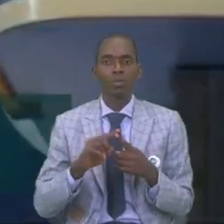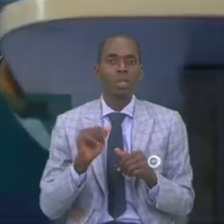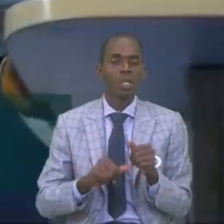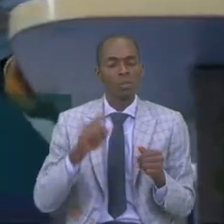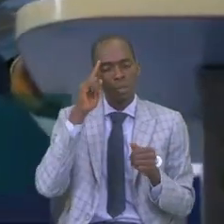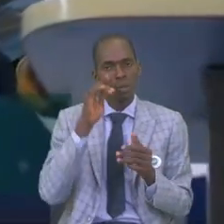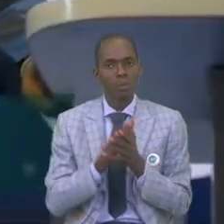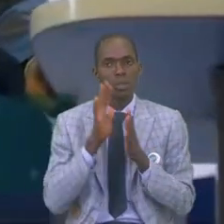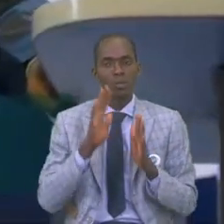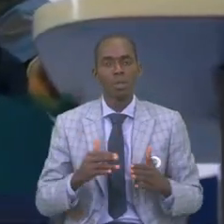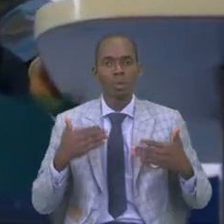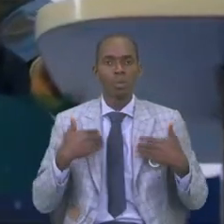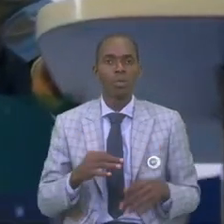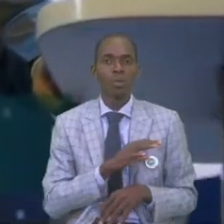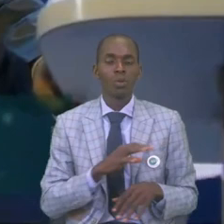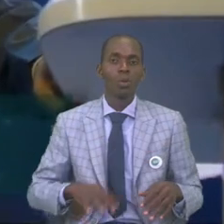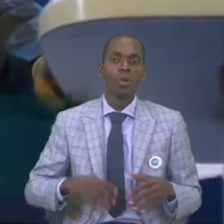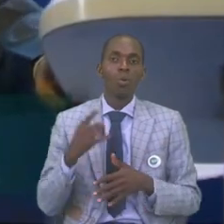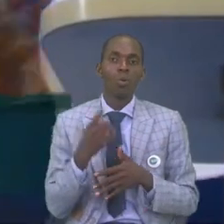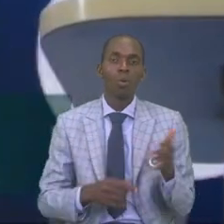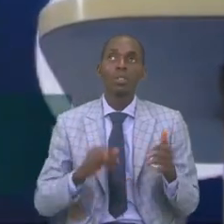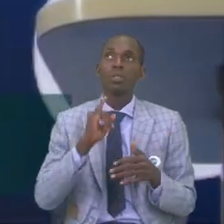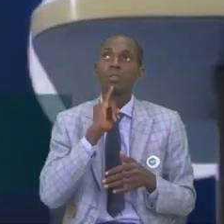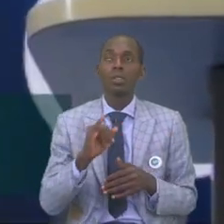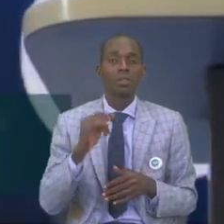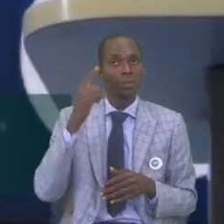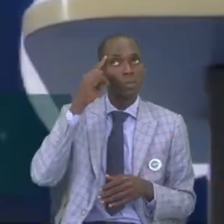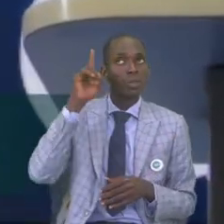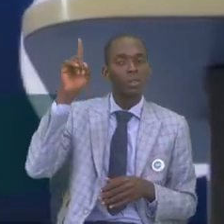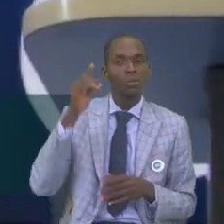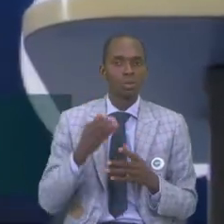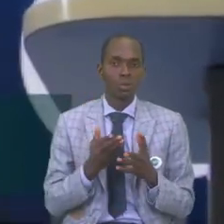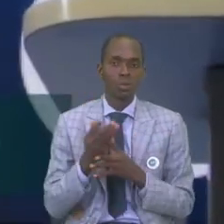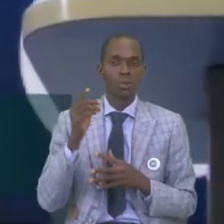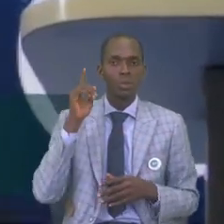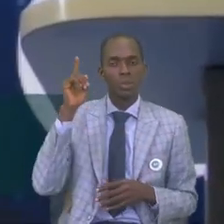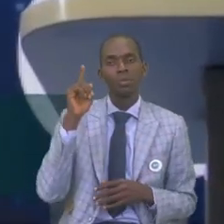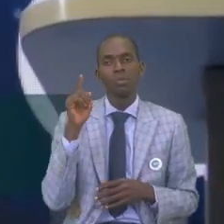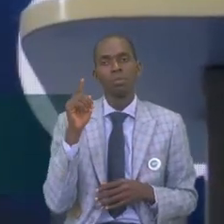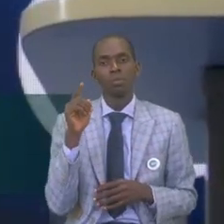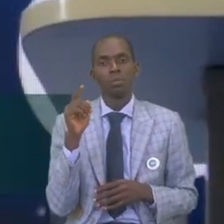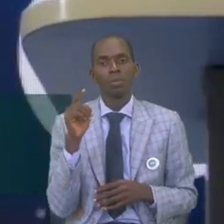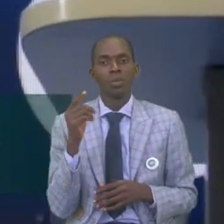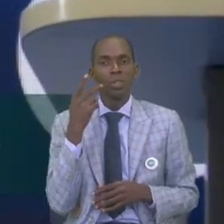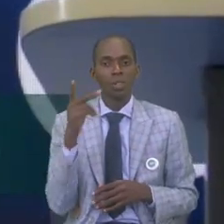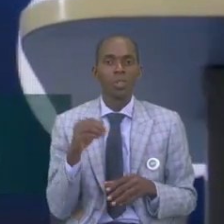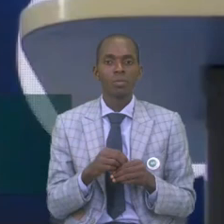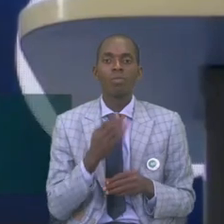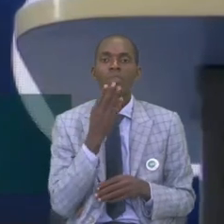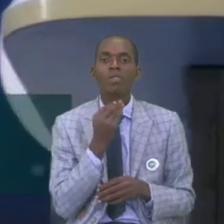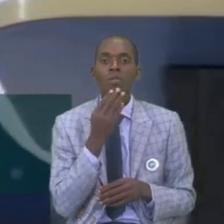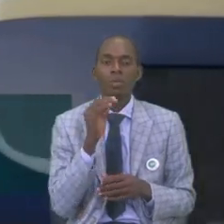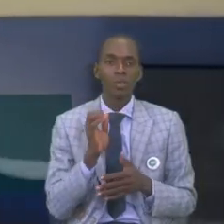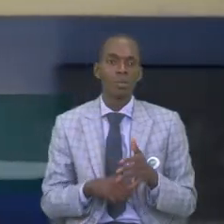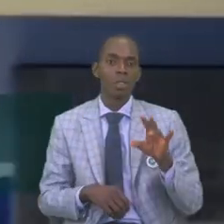Christ what belongs to the body through him, the intercessor. Hebrews chapter 7,